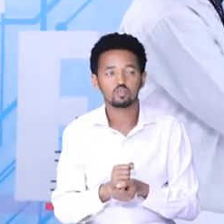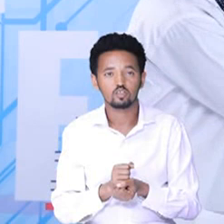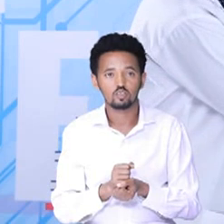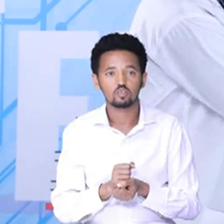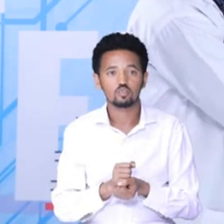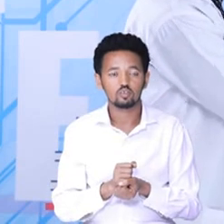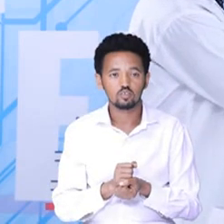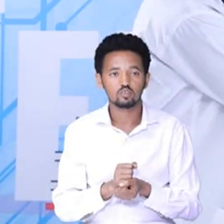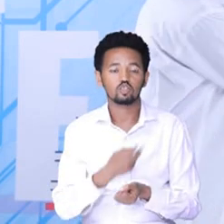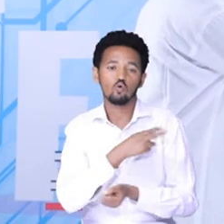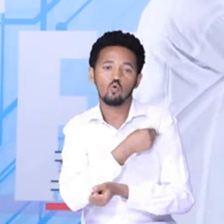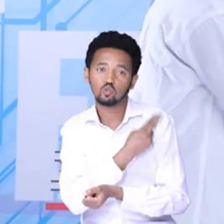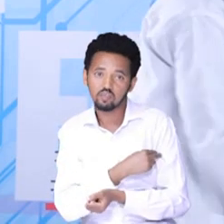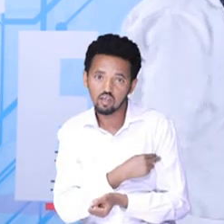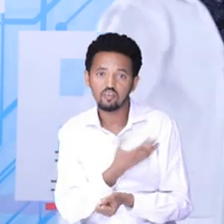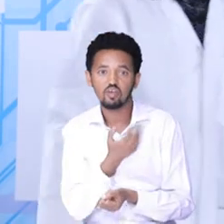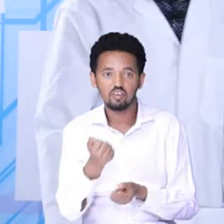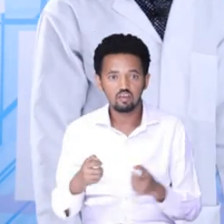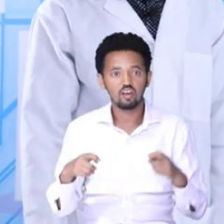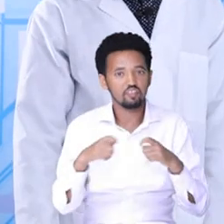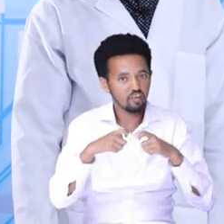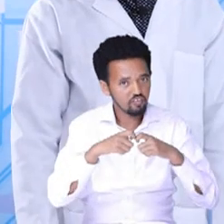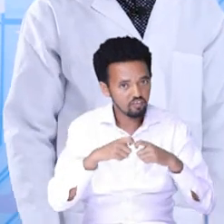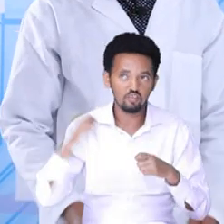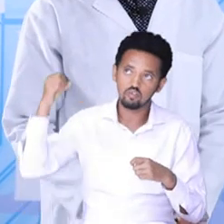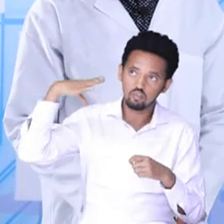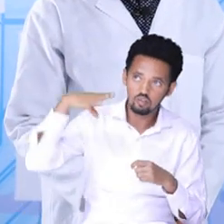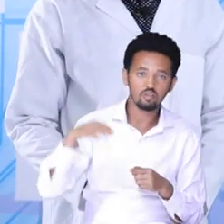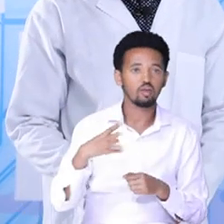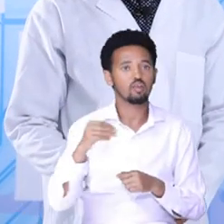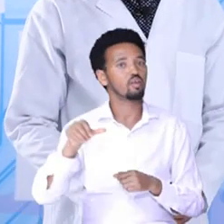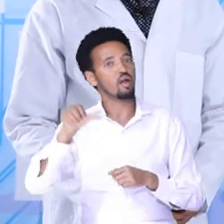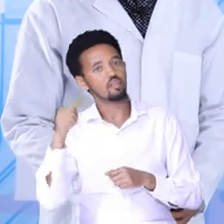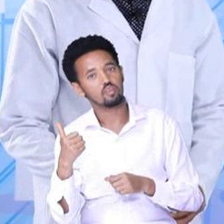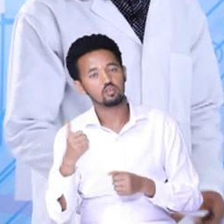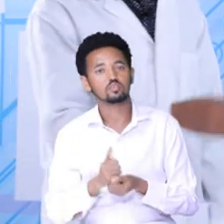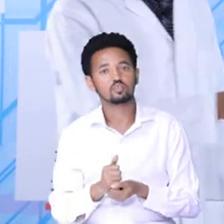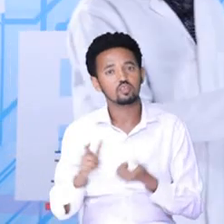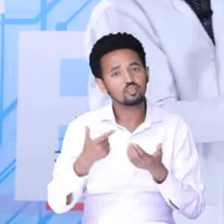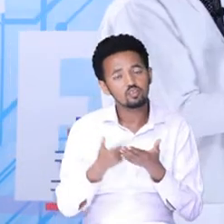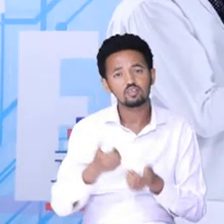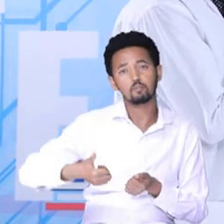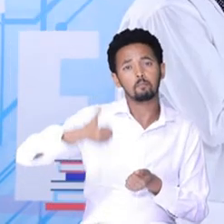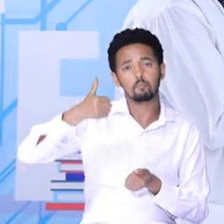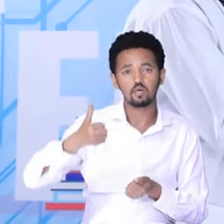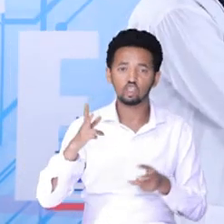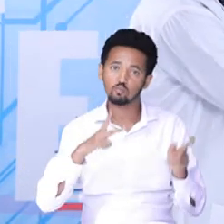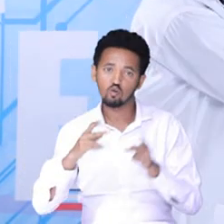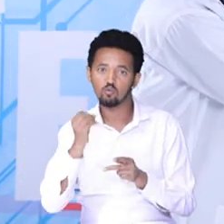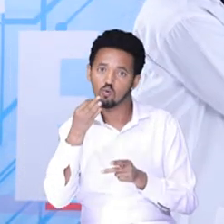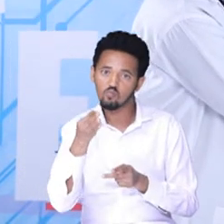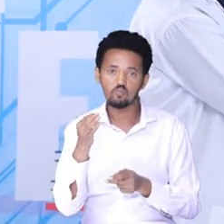For the shortage of hospitals and electricities and others. This is the major problem